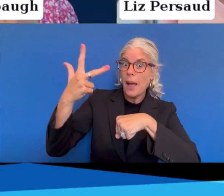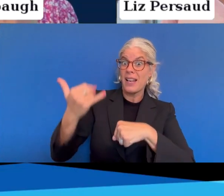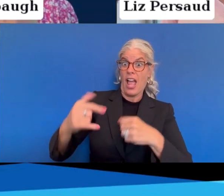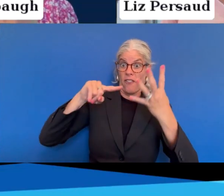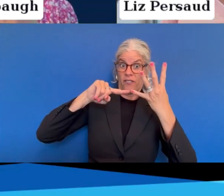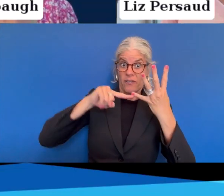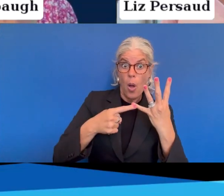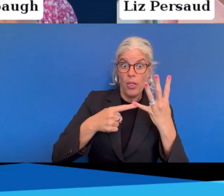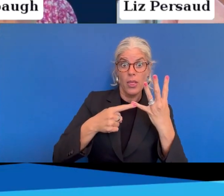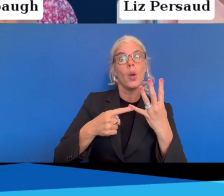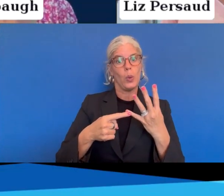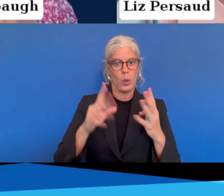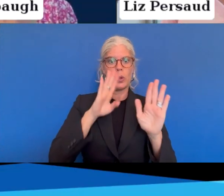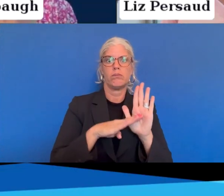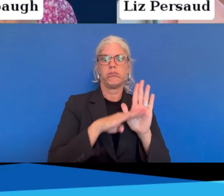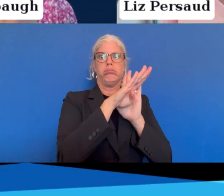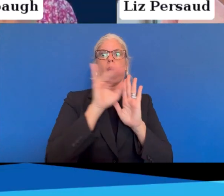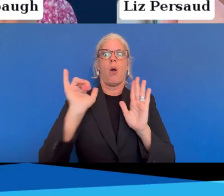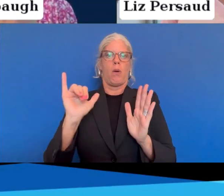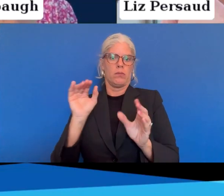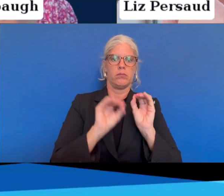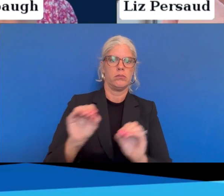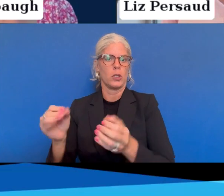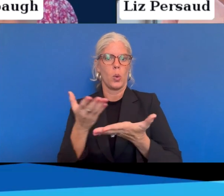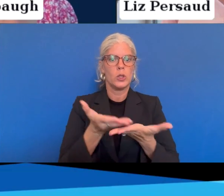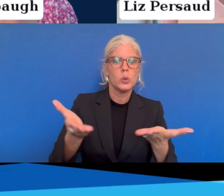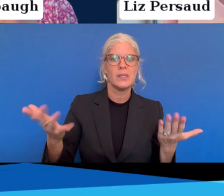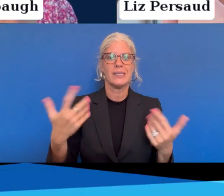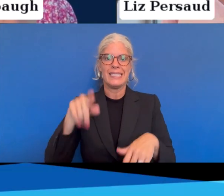time, there's been an elevation of resources being provided.